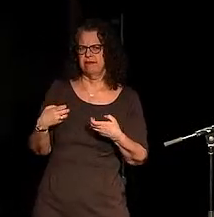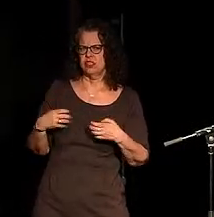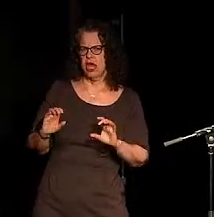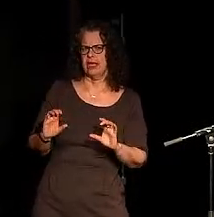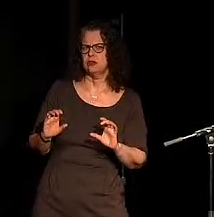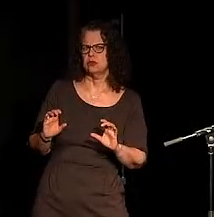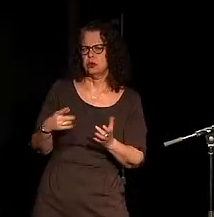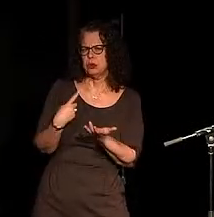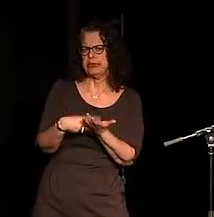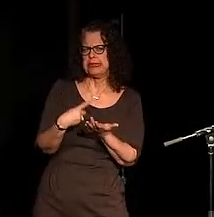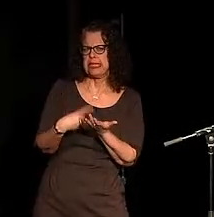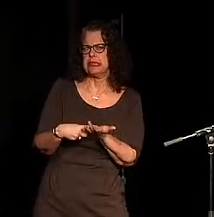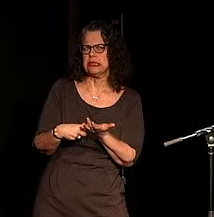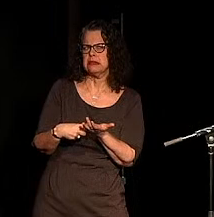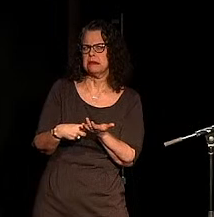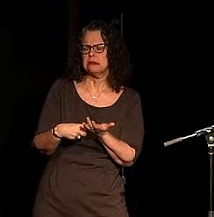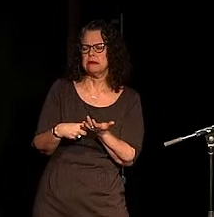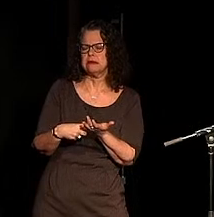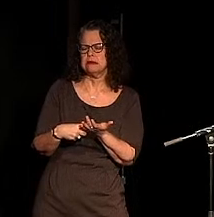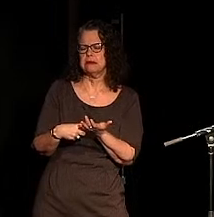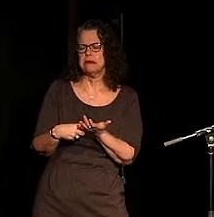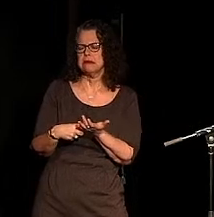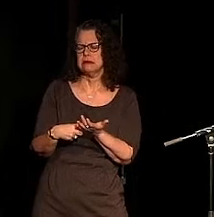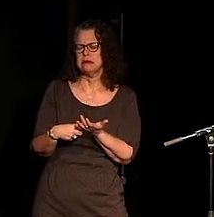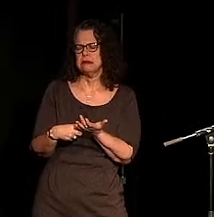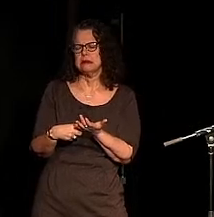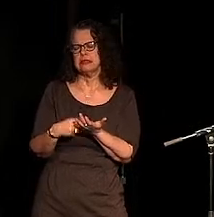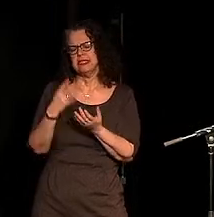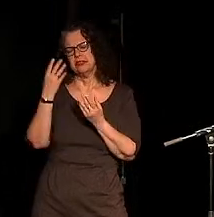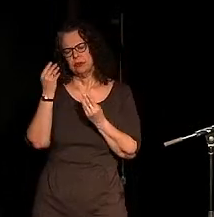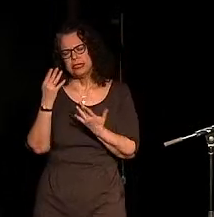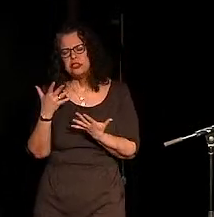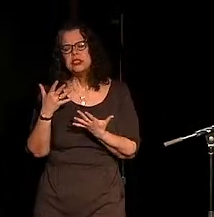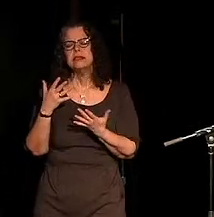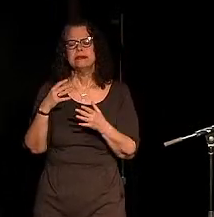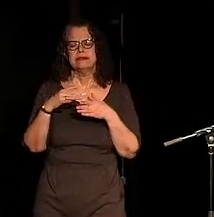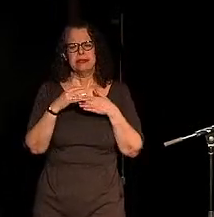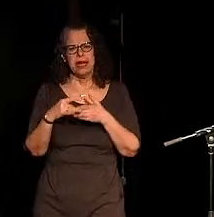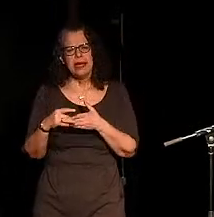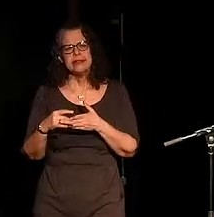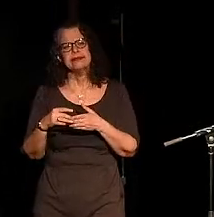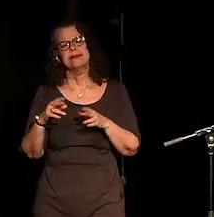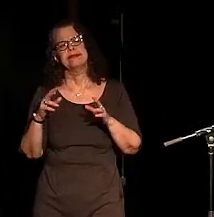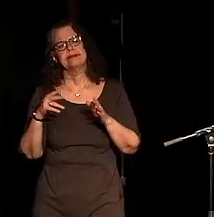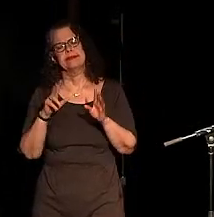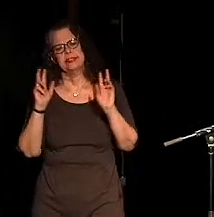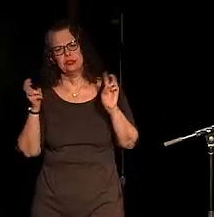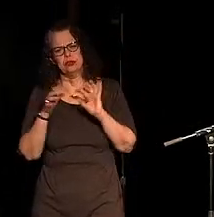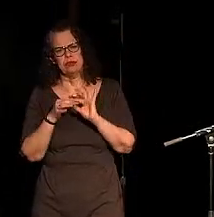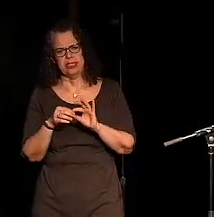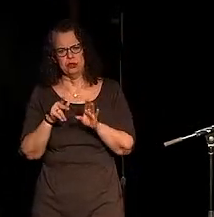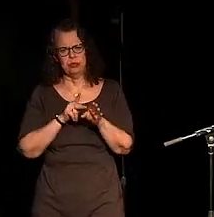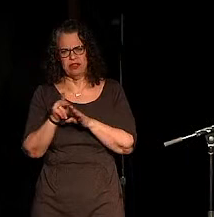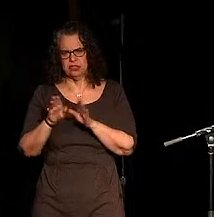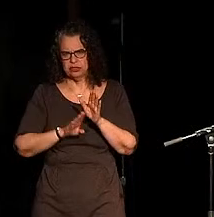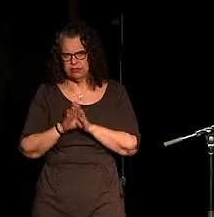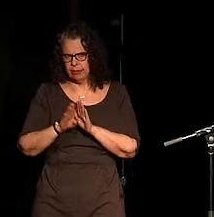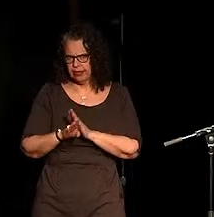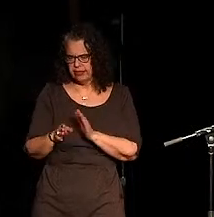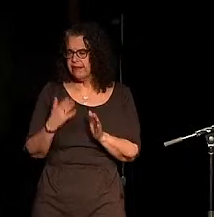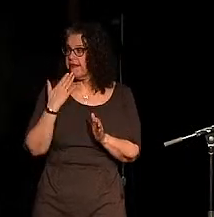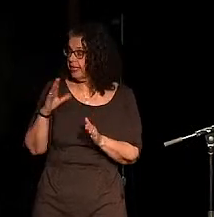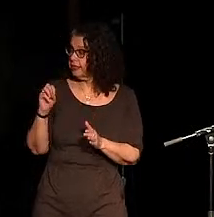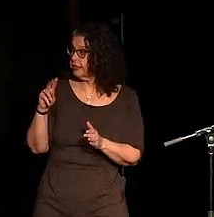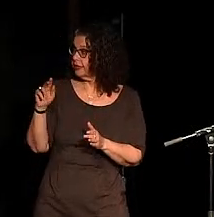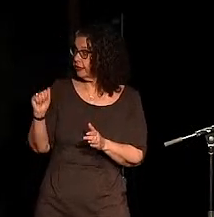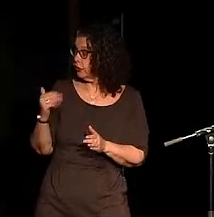that survey, mm-hmm. Provide information and guidance, ideas, suggestions around professional development as well. Well, thanks, Asanta. Good luck, and